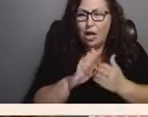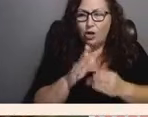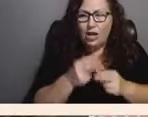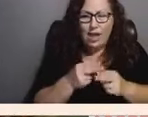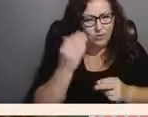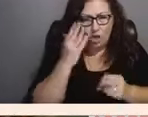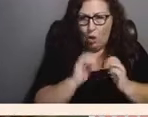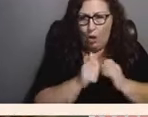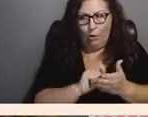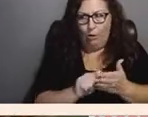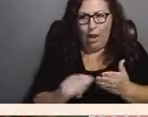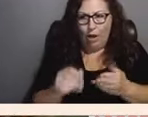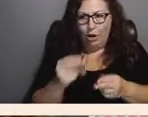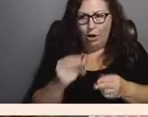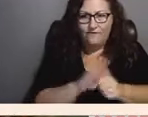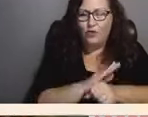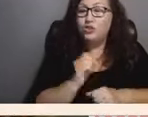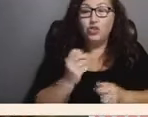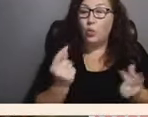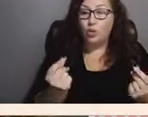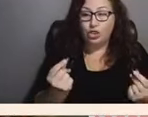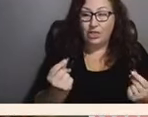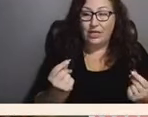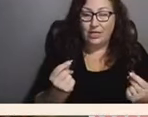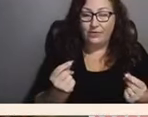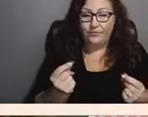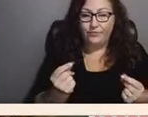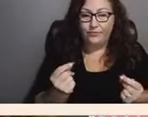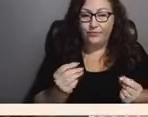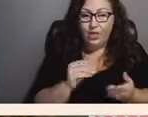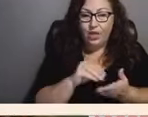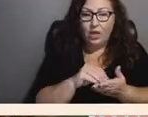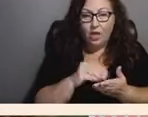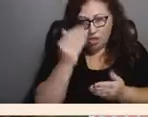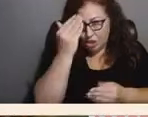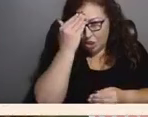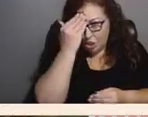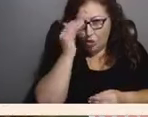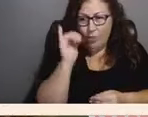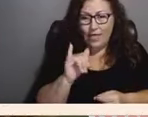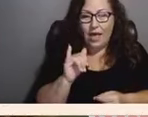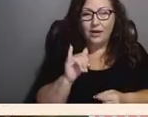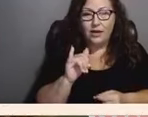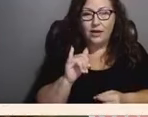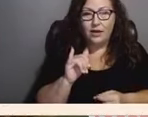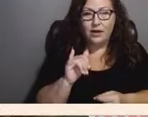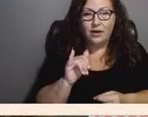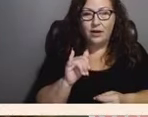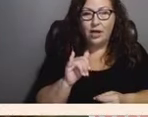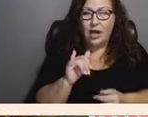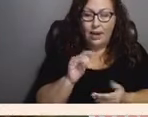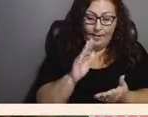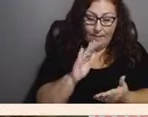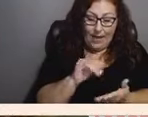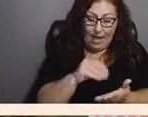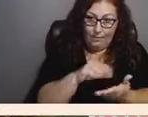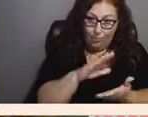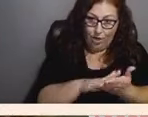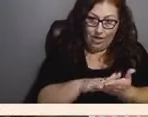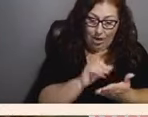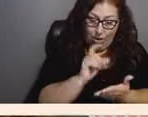write her name fully. So what she did was, she knew that just by putting X,